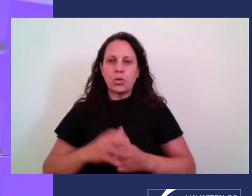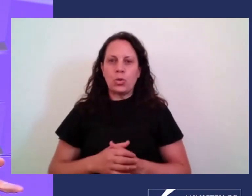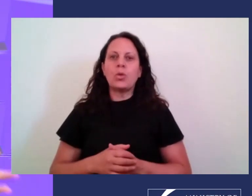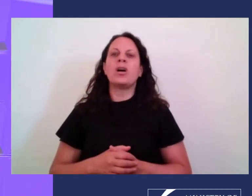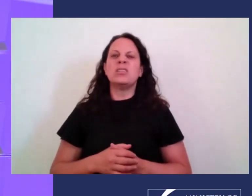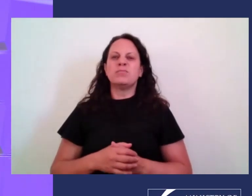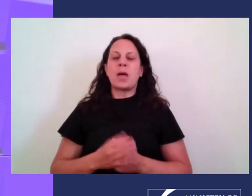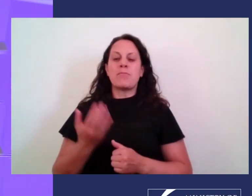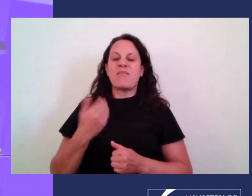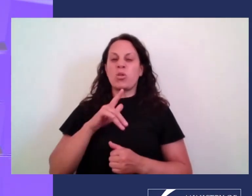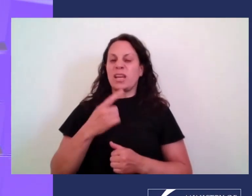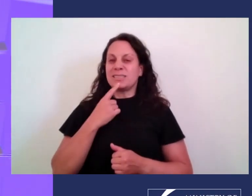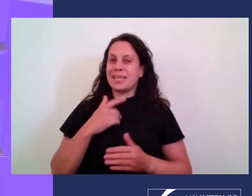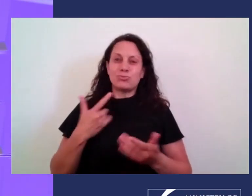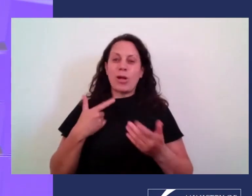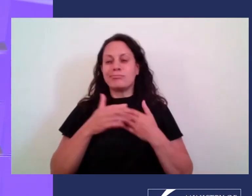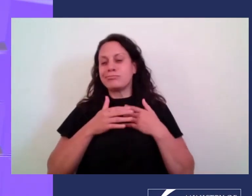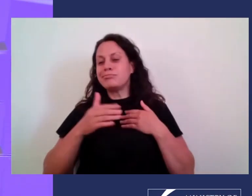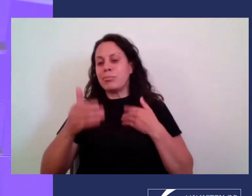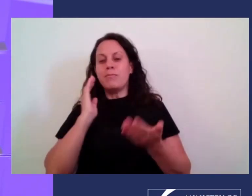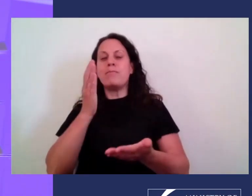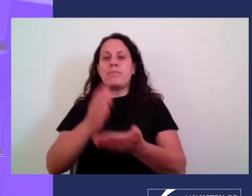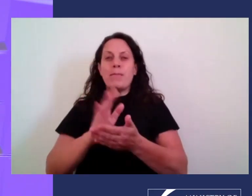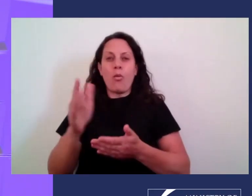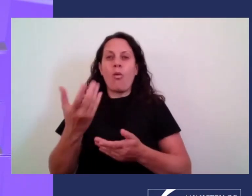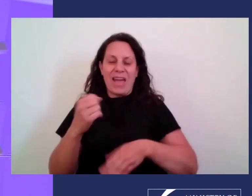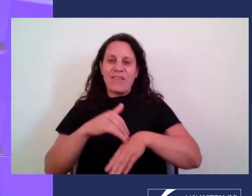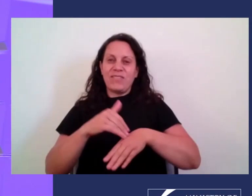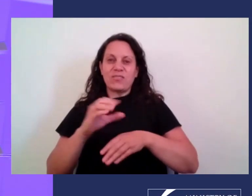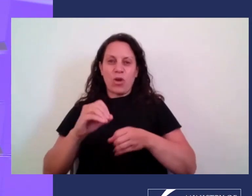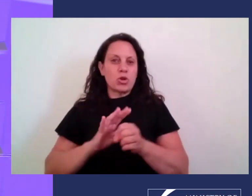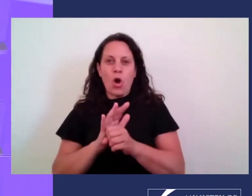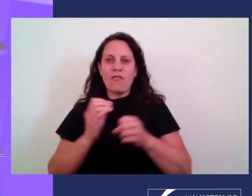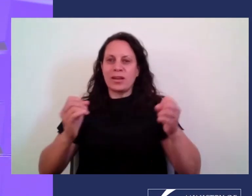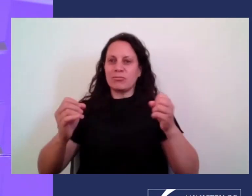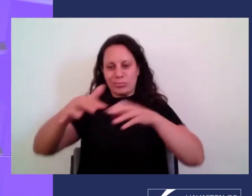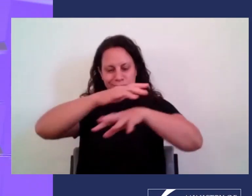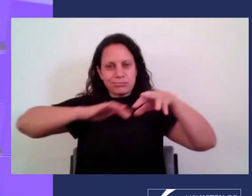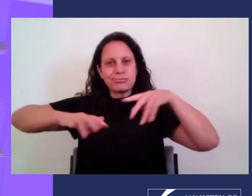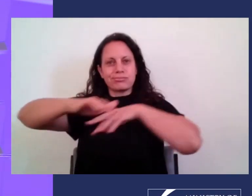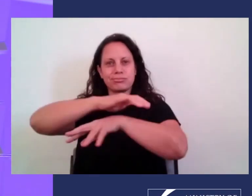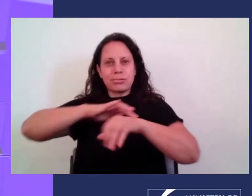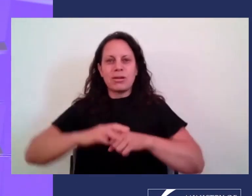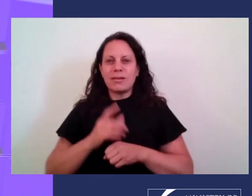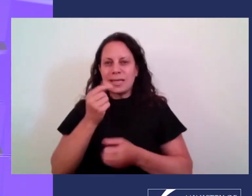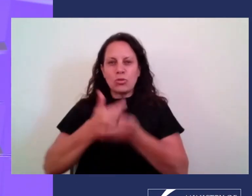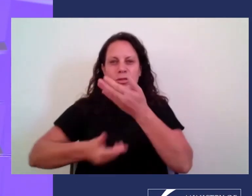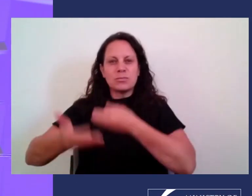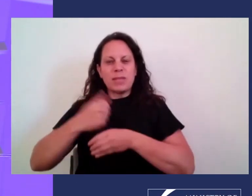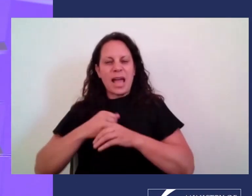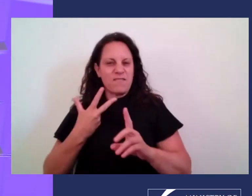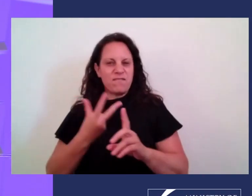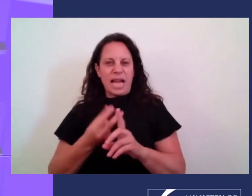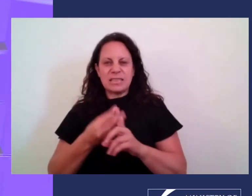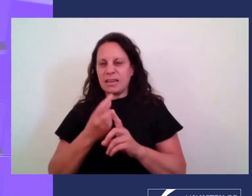by COVID or come into contact with it. Can you talk to us about how the vaccine will